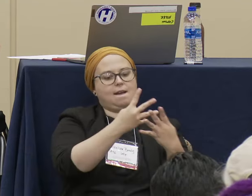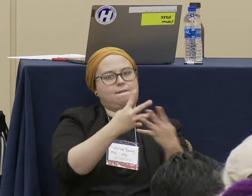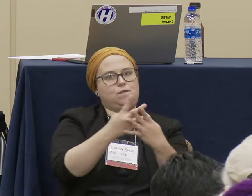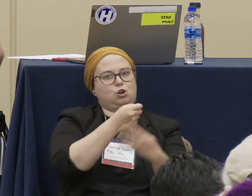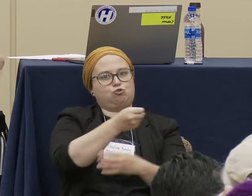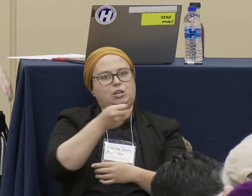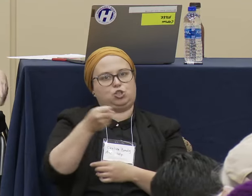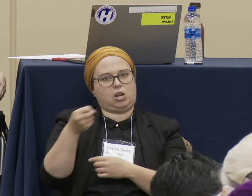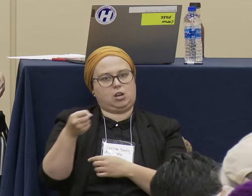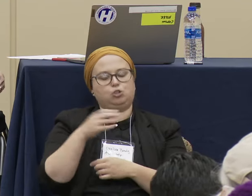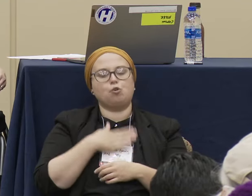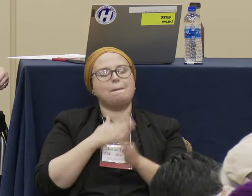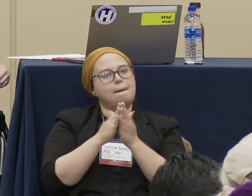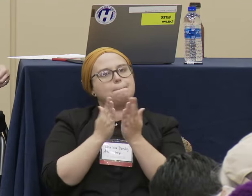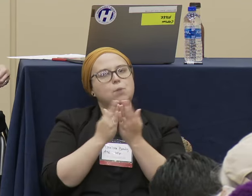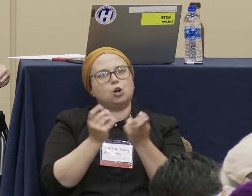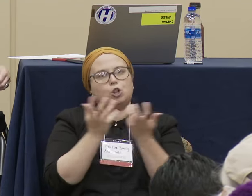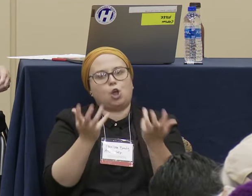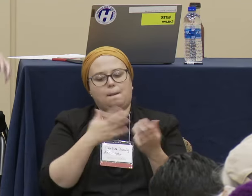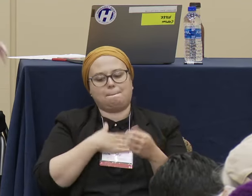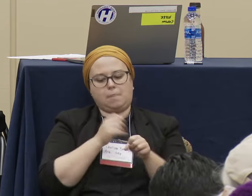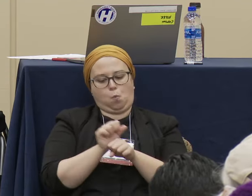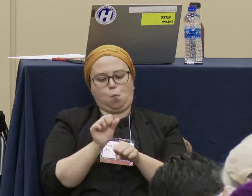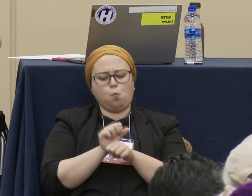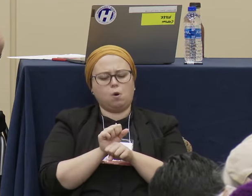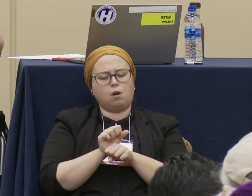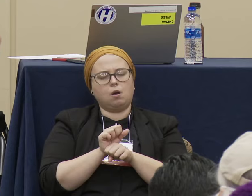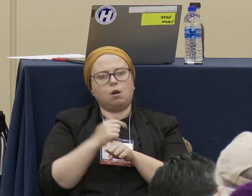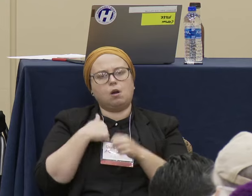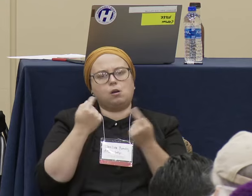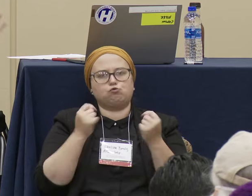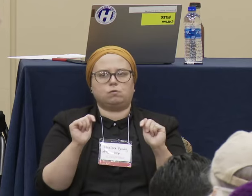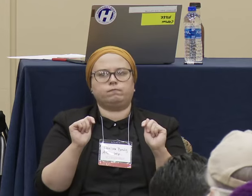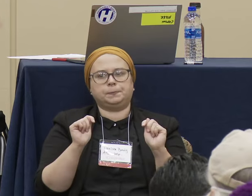my book and a lot of my work, I try to